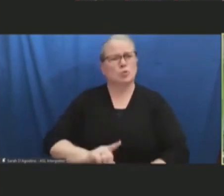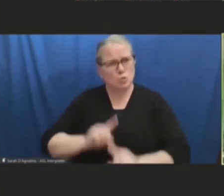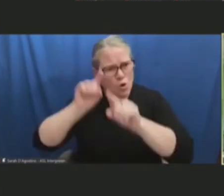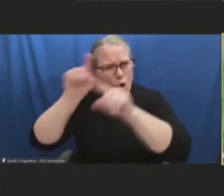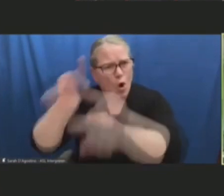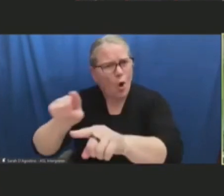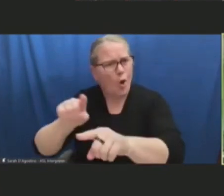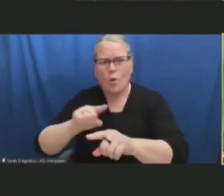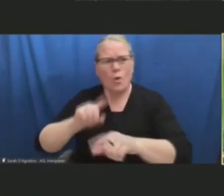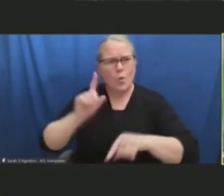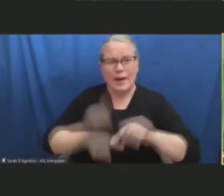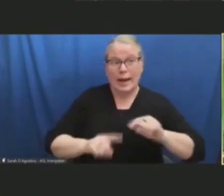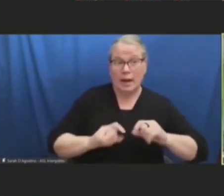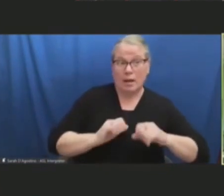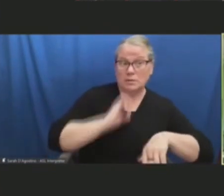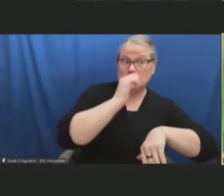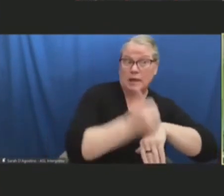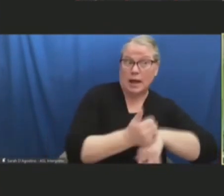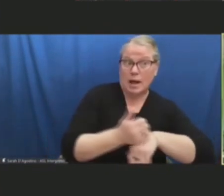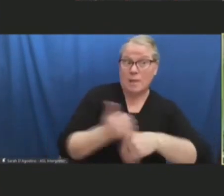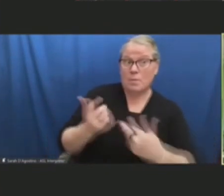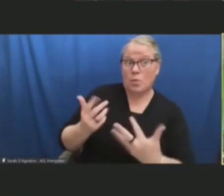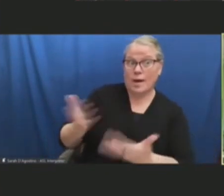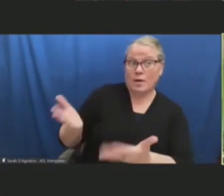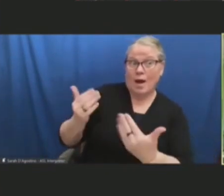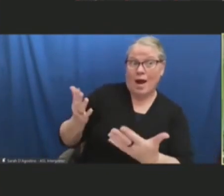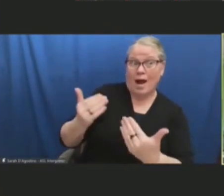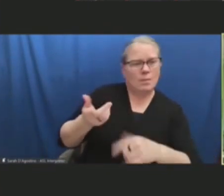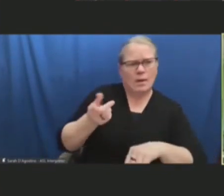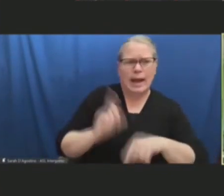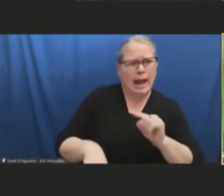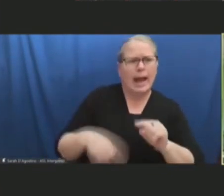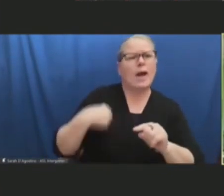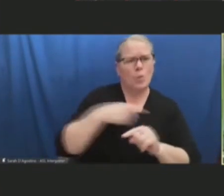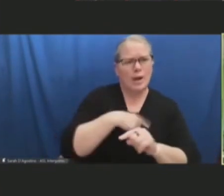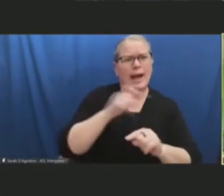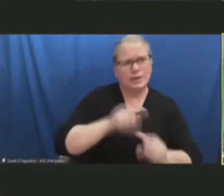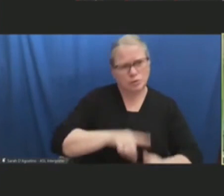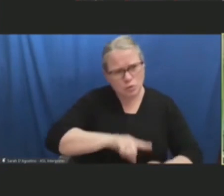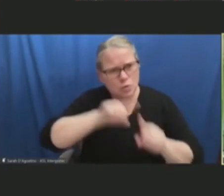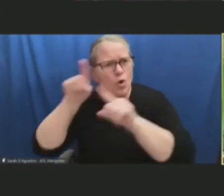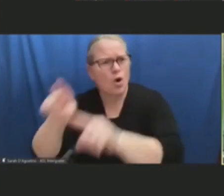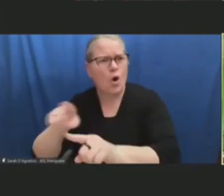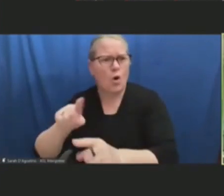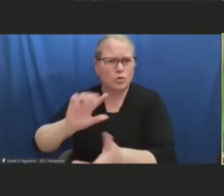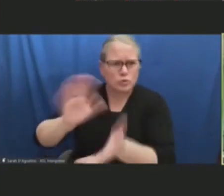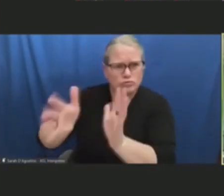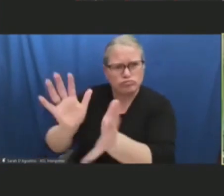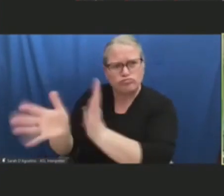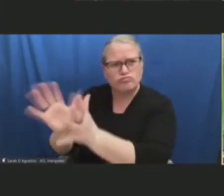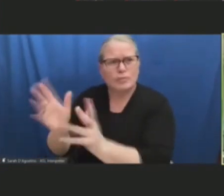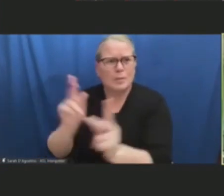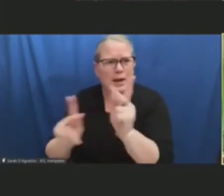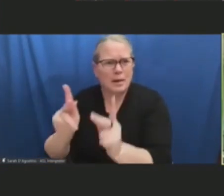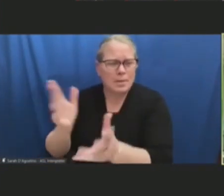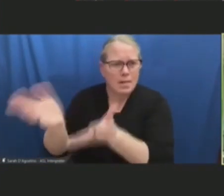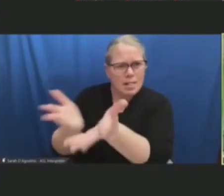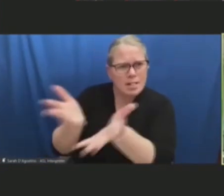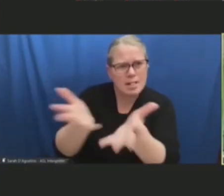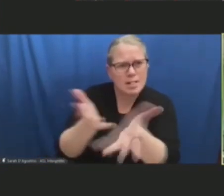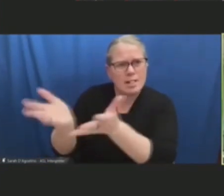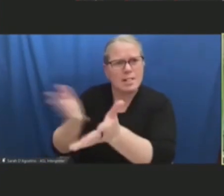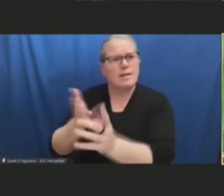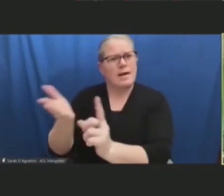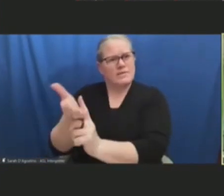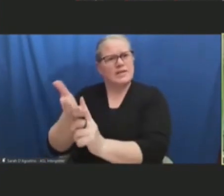trusted advocates to convince people this is the right thing to do. And that's what this Broker Academy is all about. It's folks from the